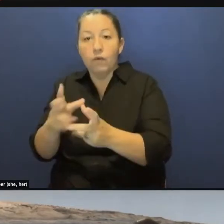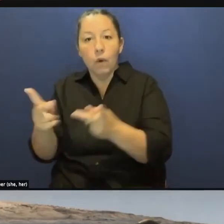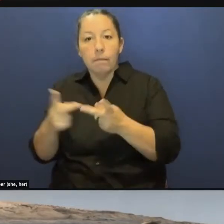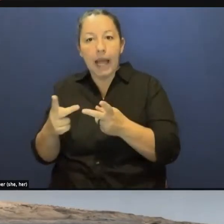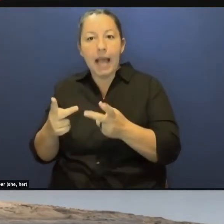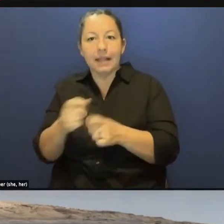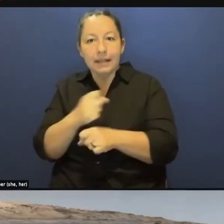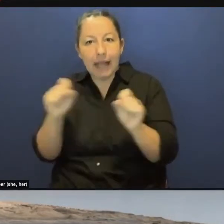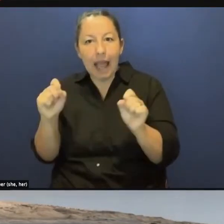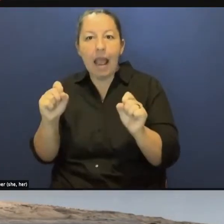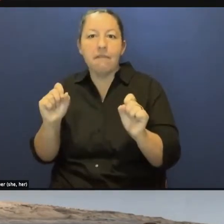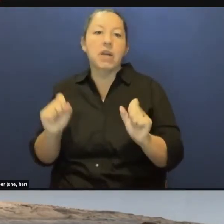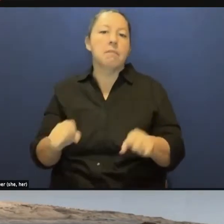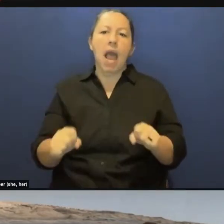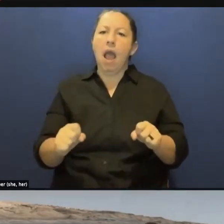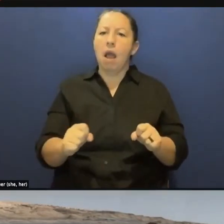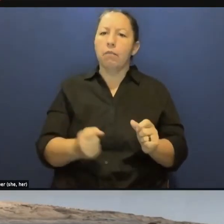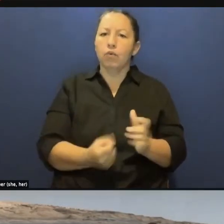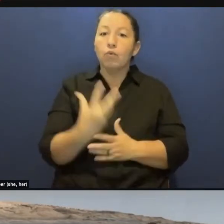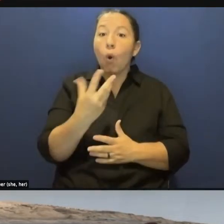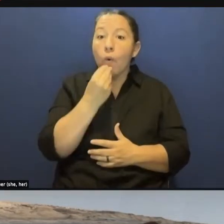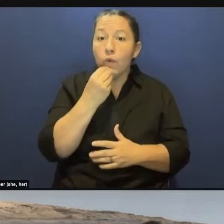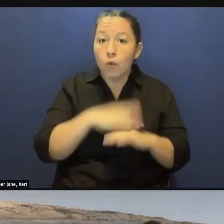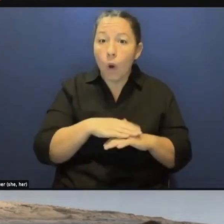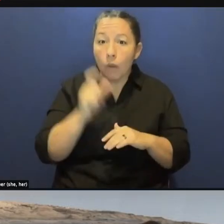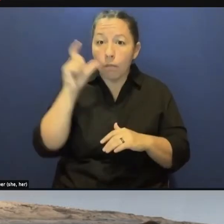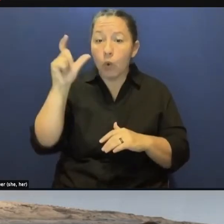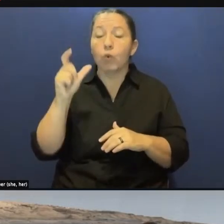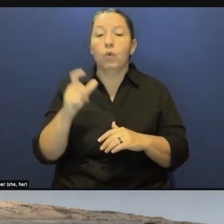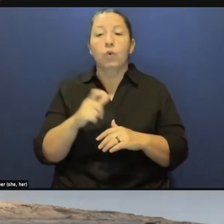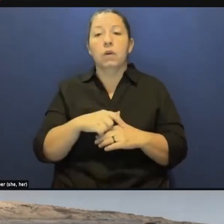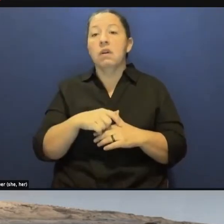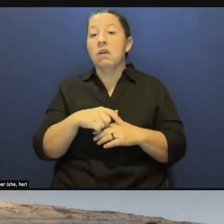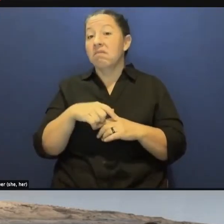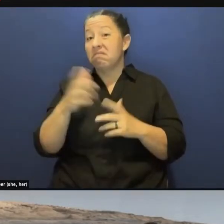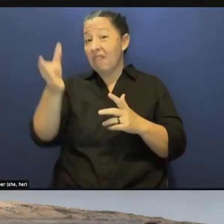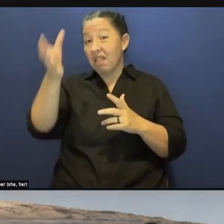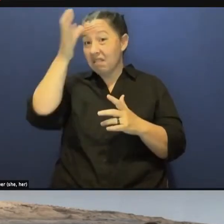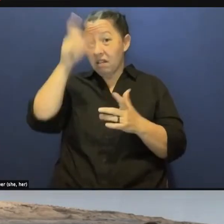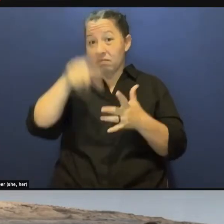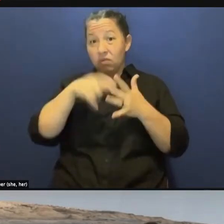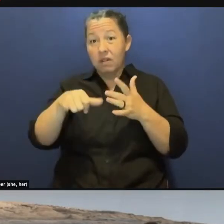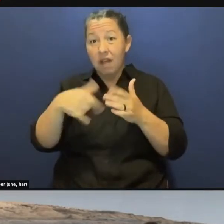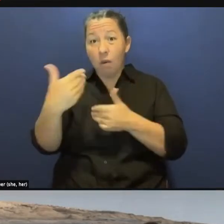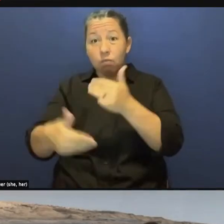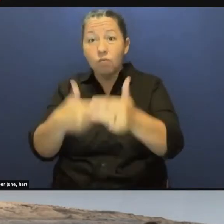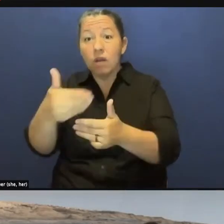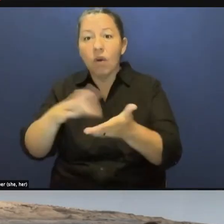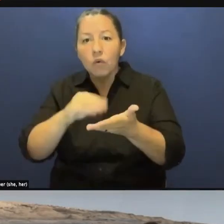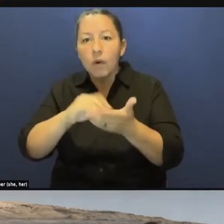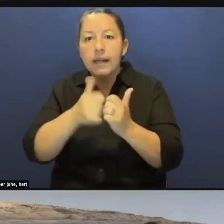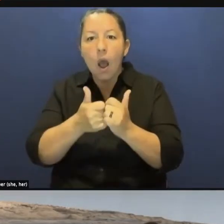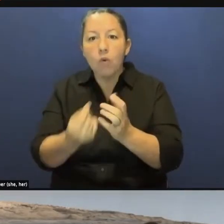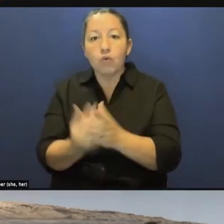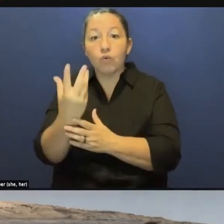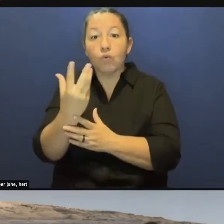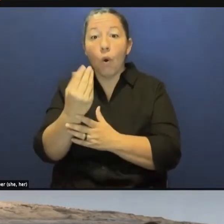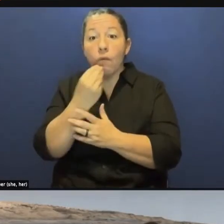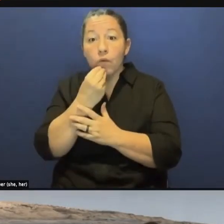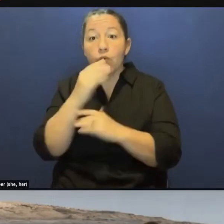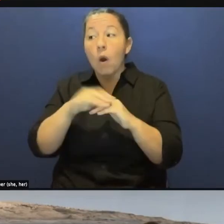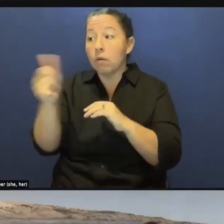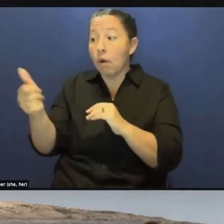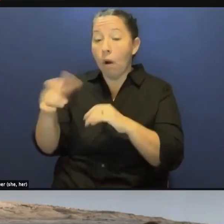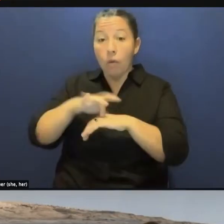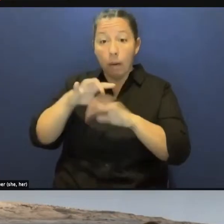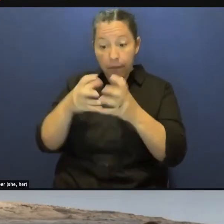able to grow food on the moon. The concept of starting that process of learning to grow food on another planet and then